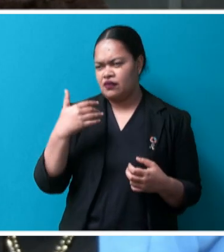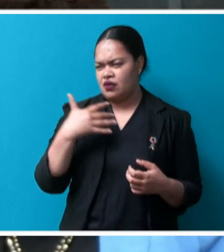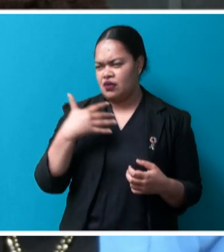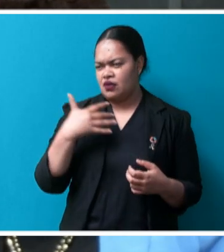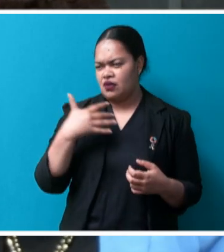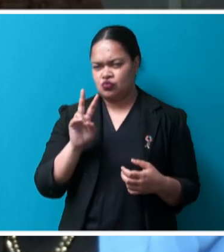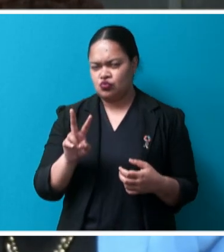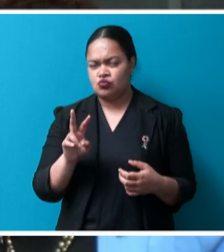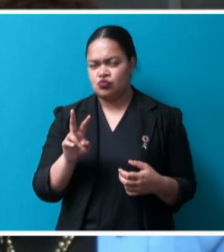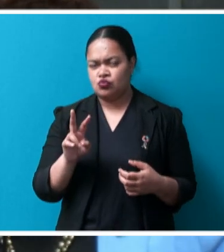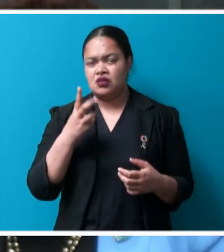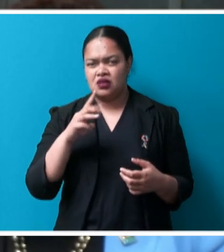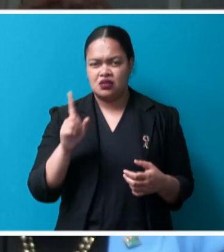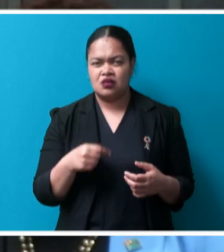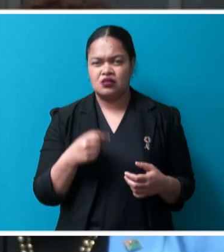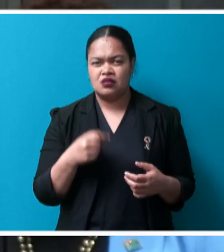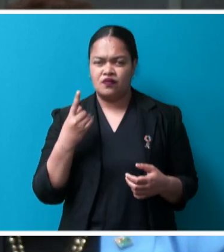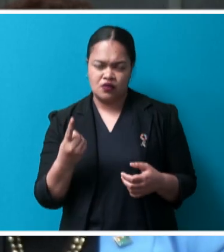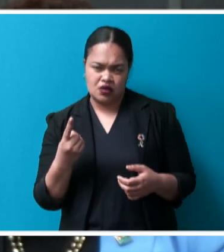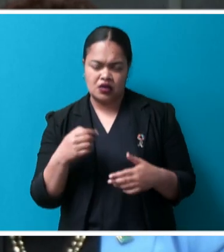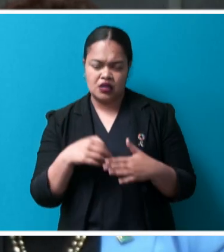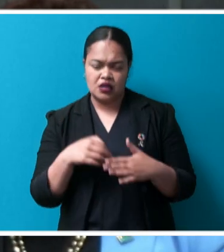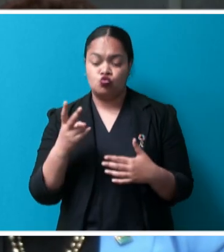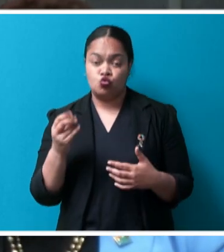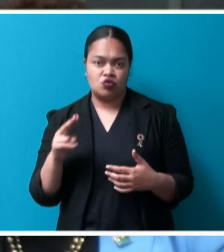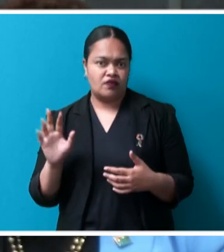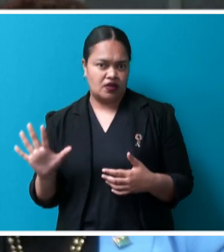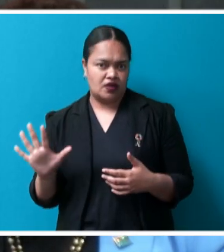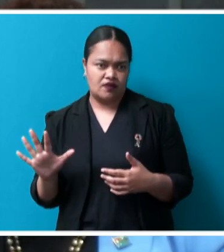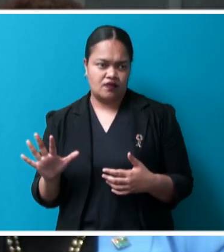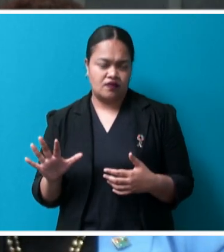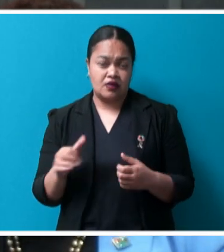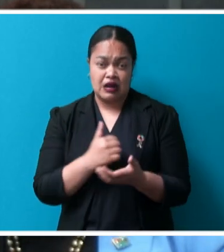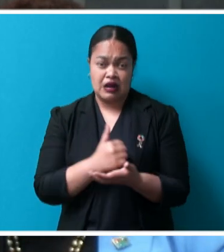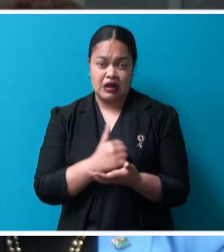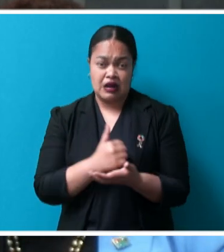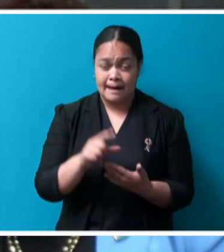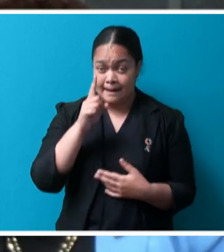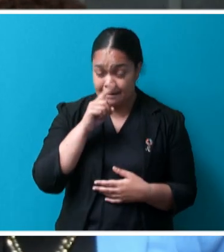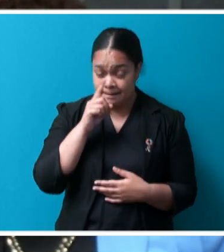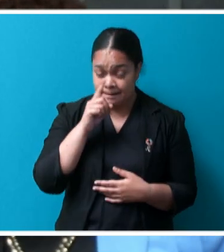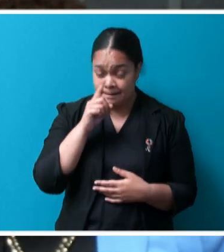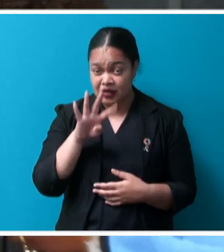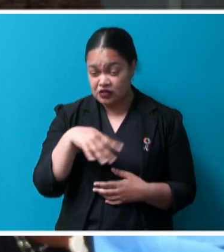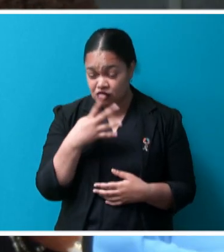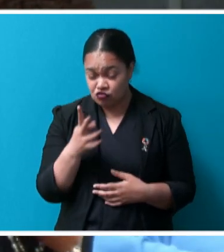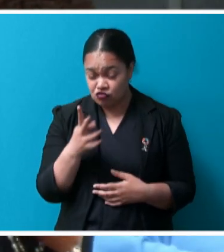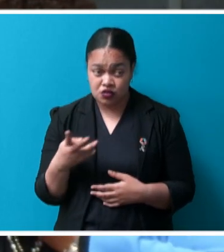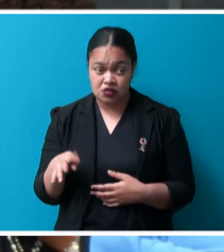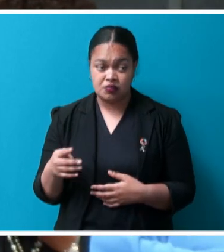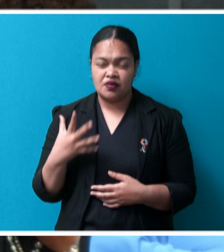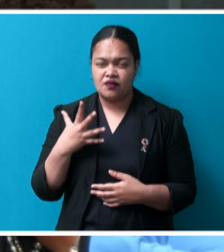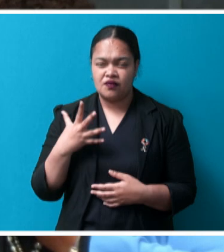some 3,551 in 2025. The number of people on treatment has grown from about